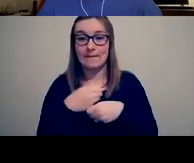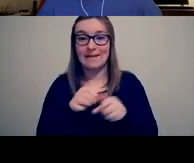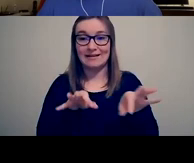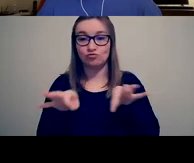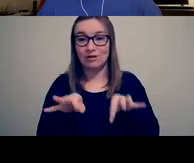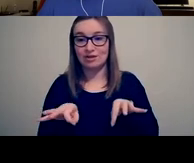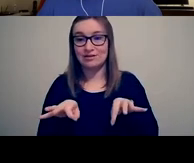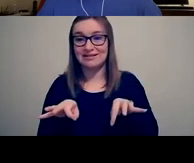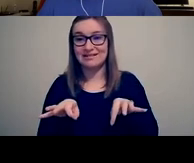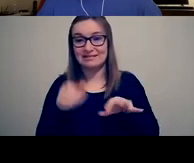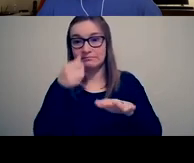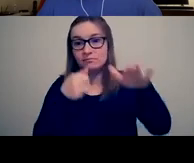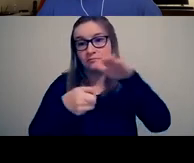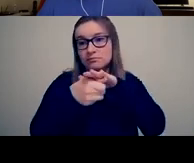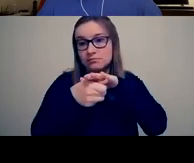instructions invisible.